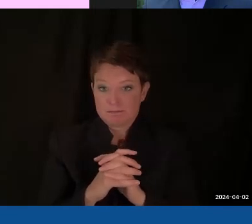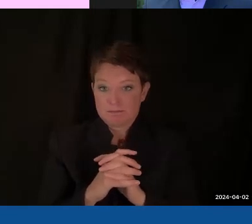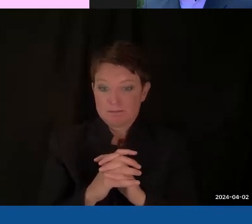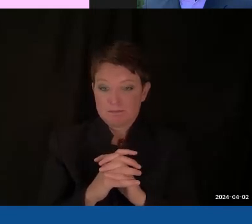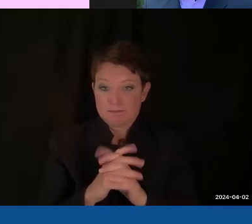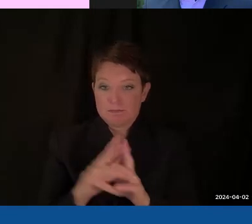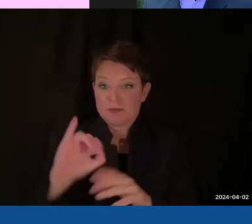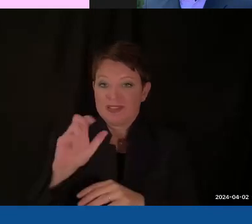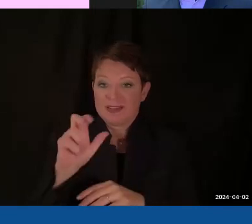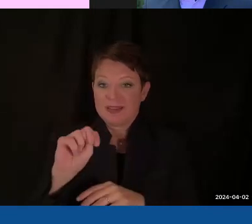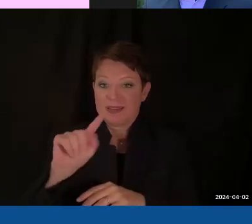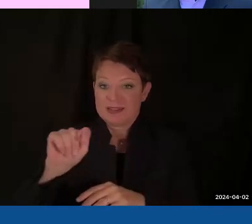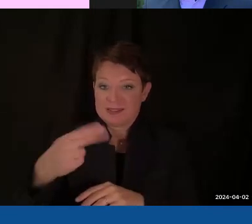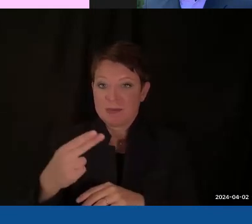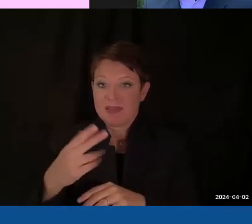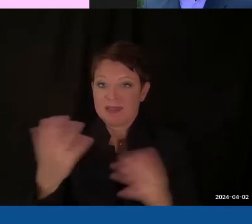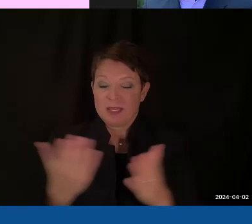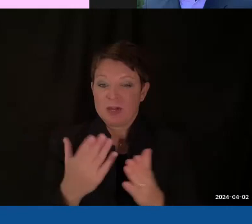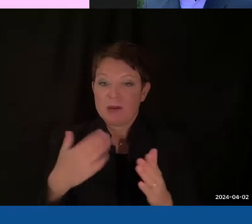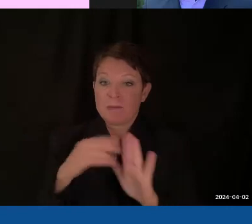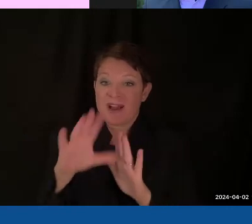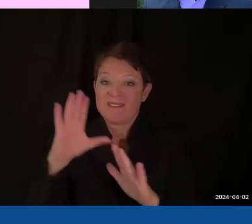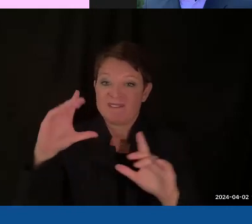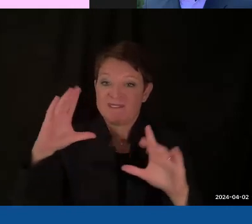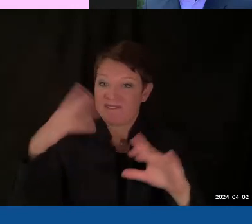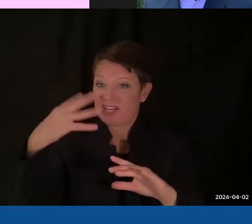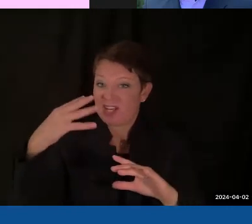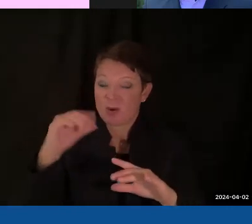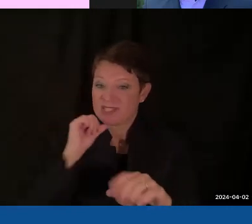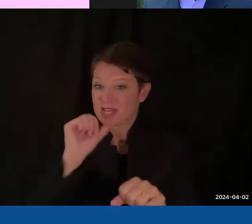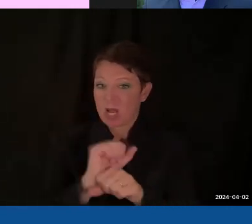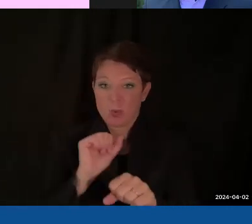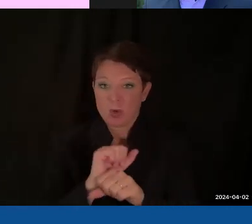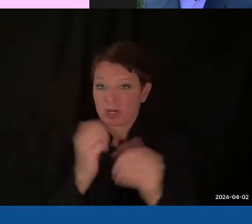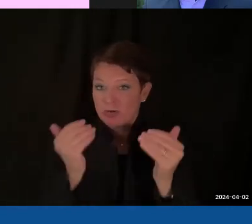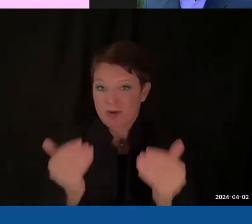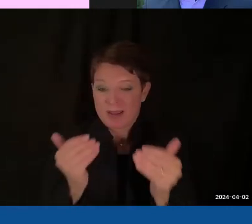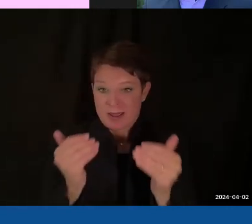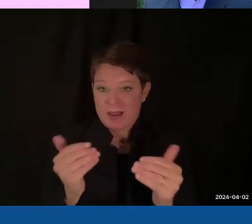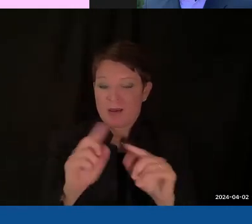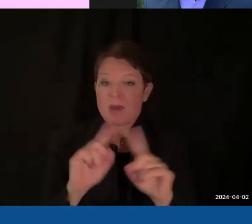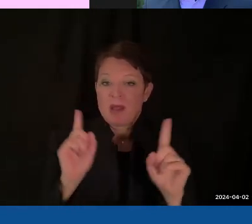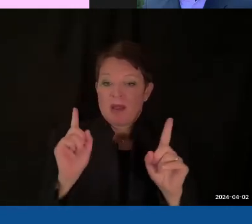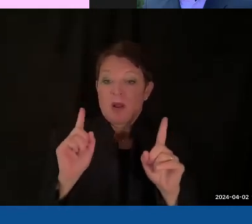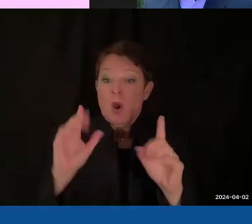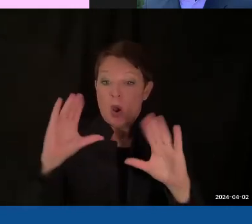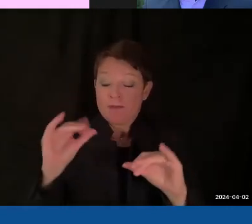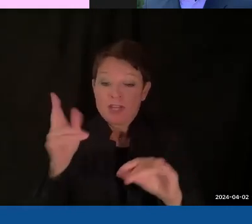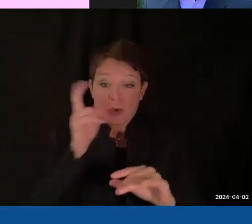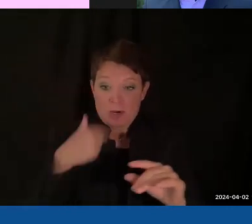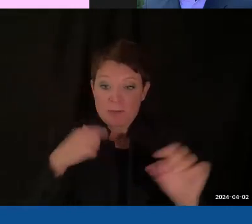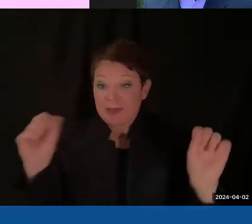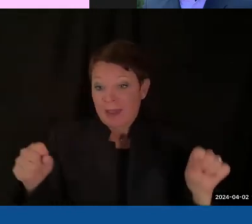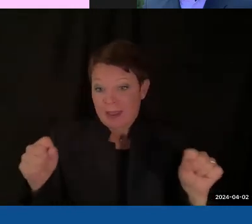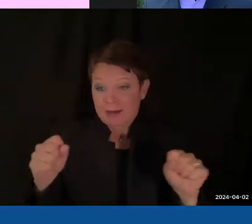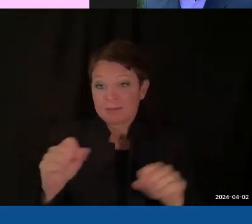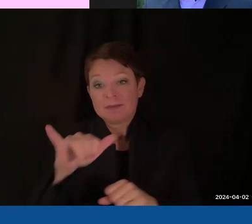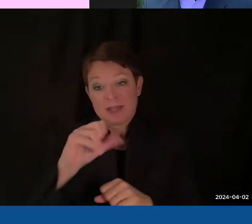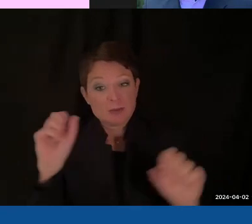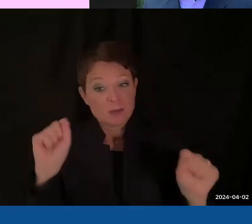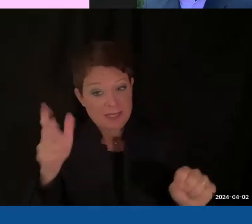This is Ian Smith here. My video is not working at this time, but hopefully you can hear my voice.